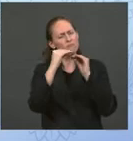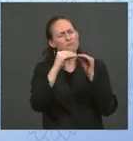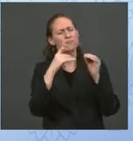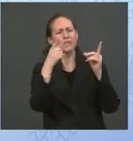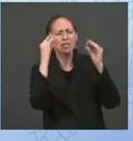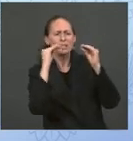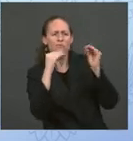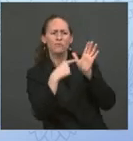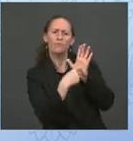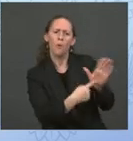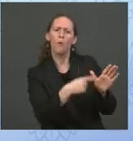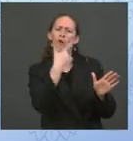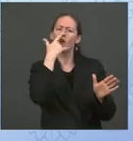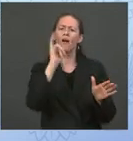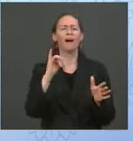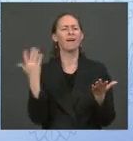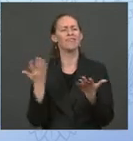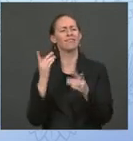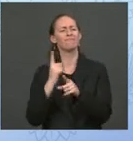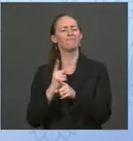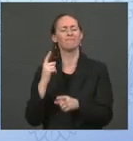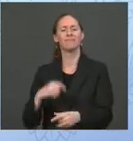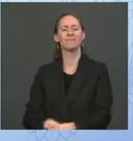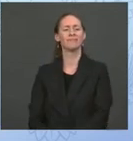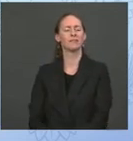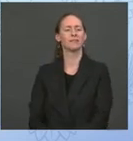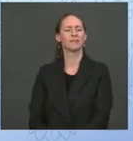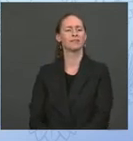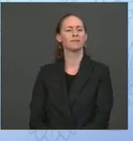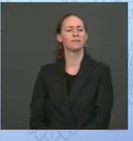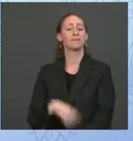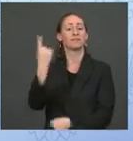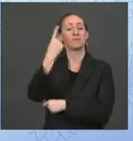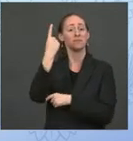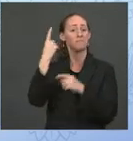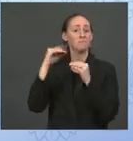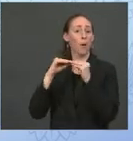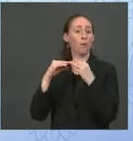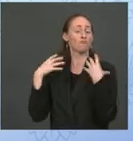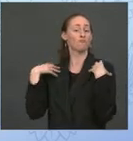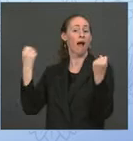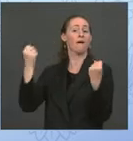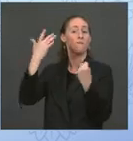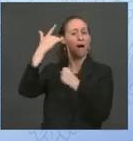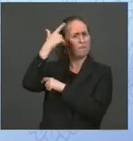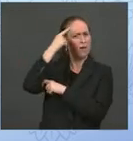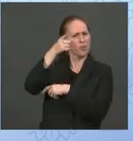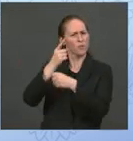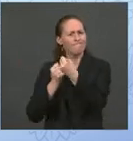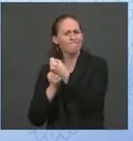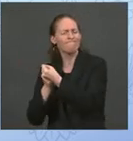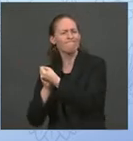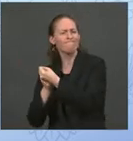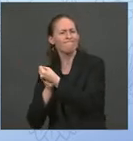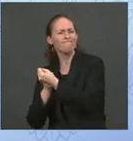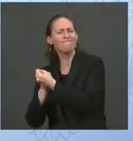meant. Someone is braver because you helped him find his courage.